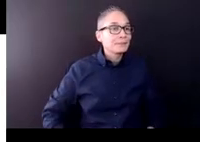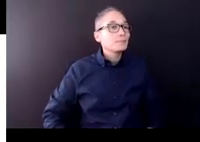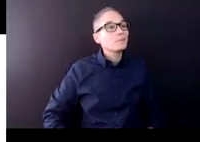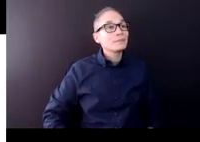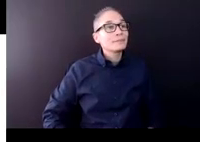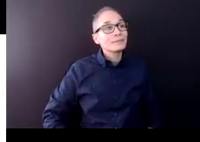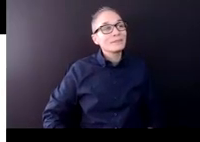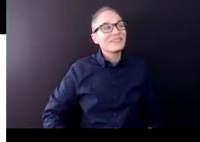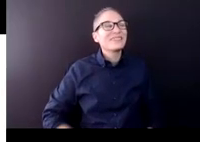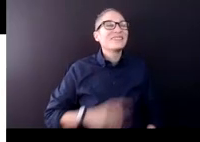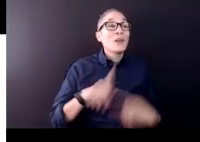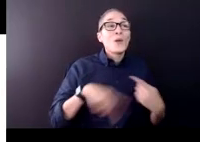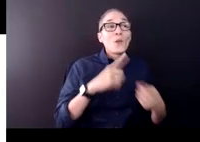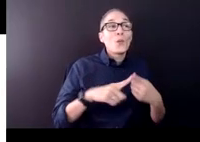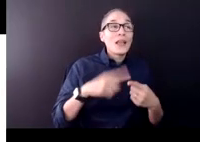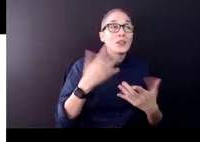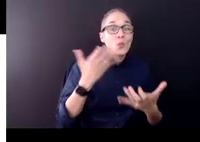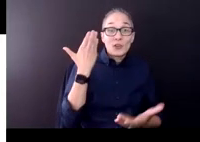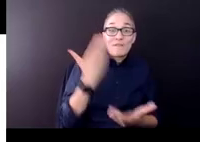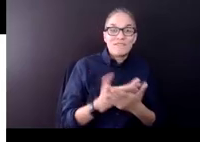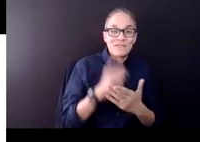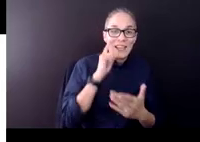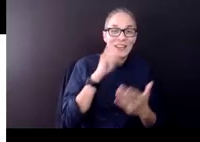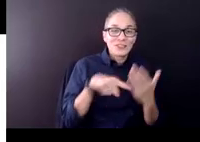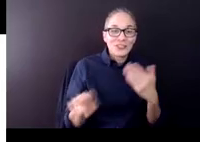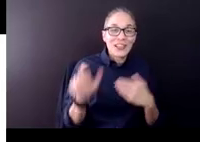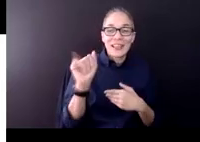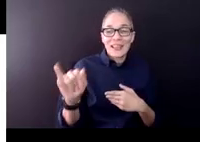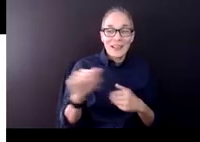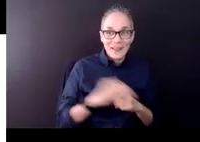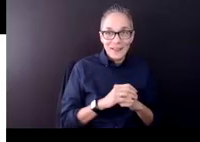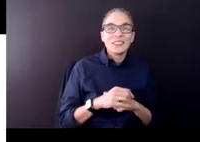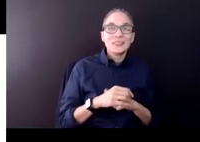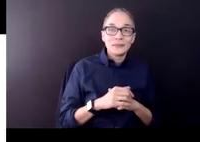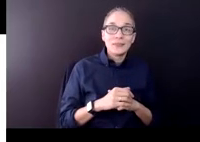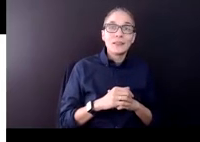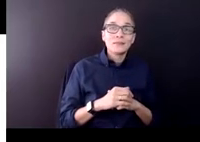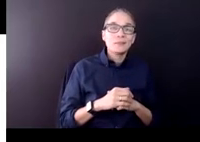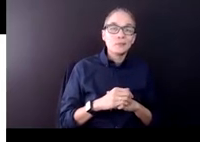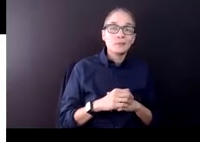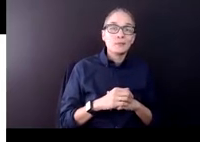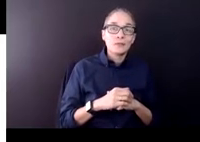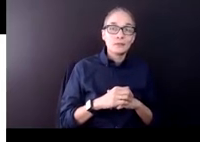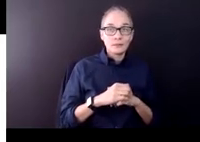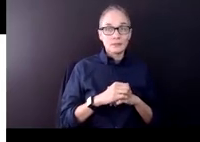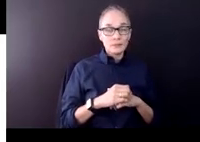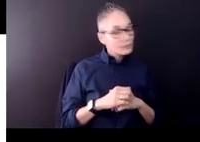So when to fact check AI? I find that when I come up